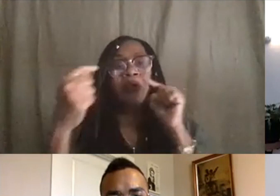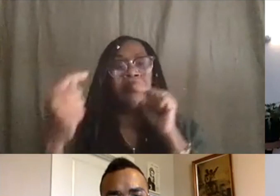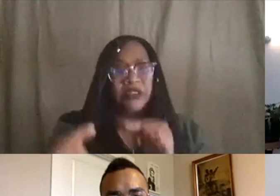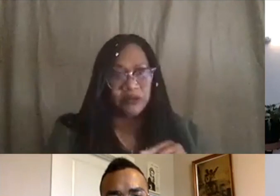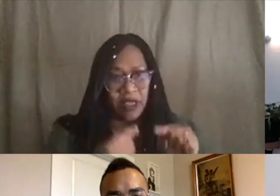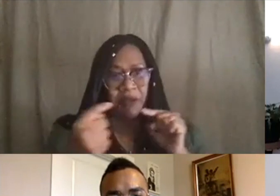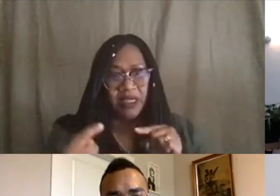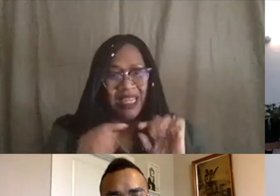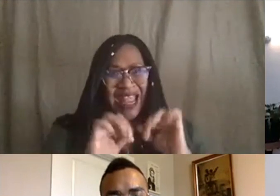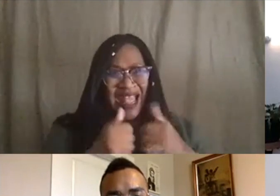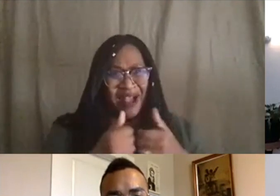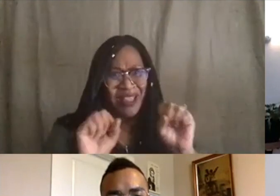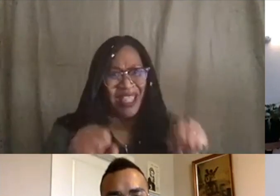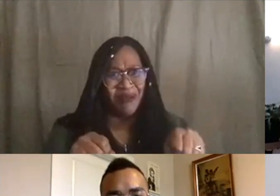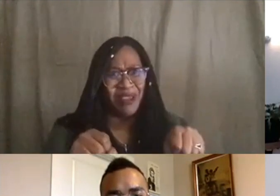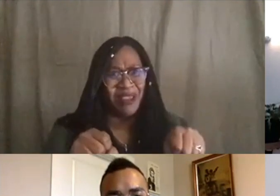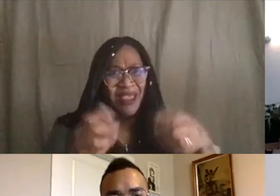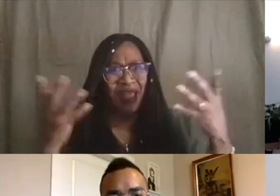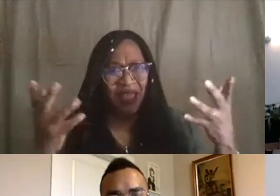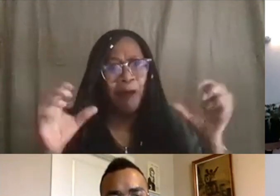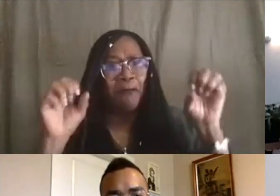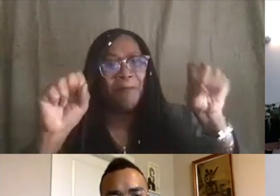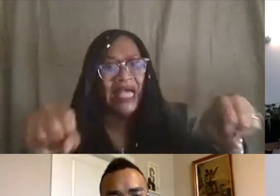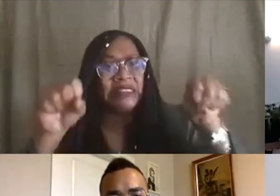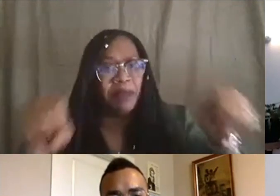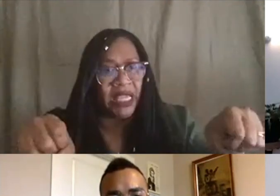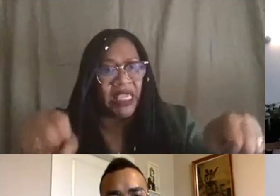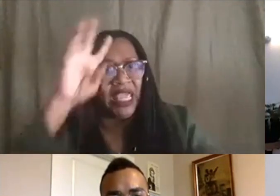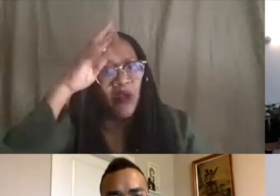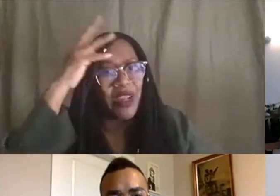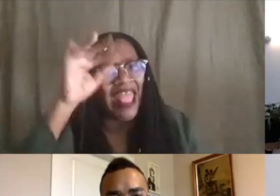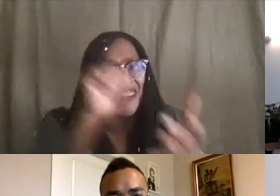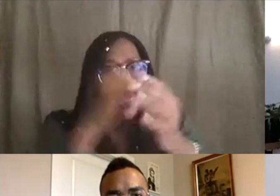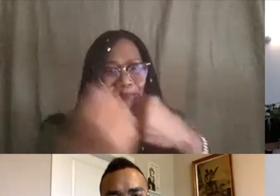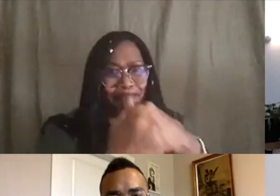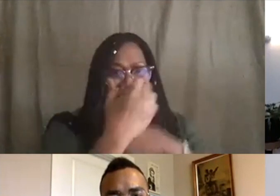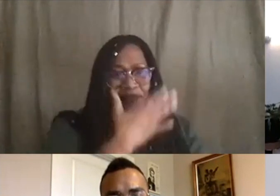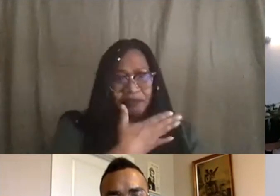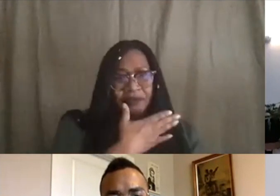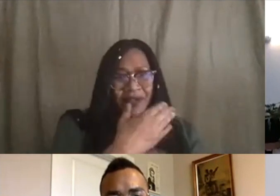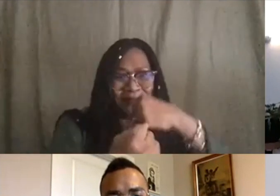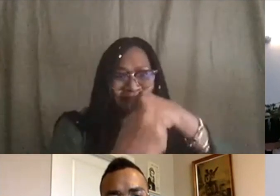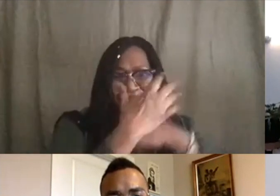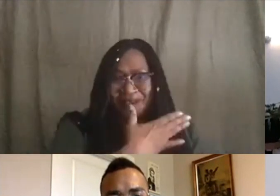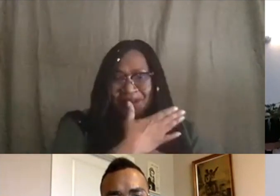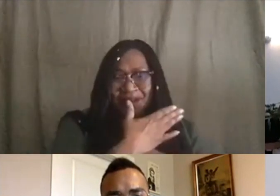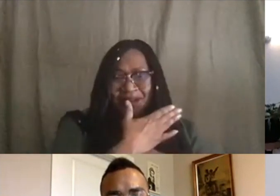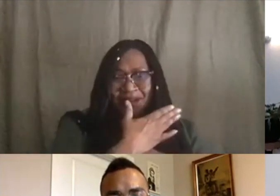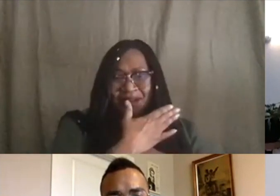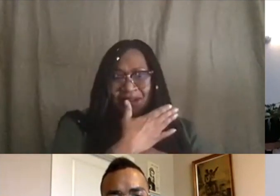How could we possibly produce that effect when we are using the very material,